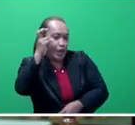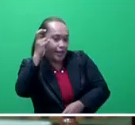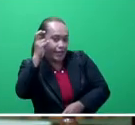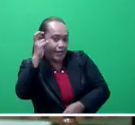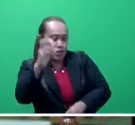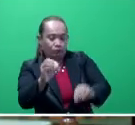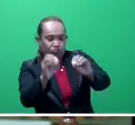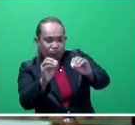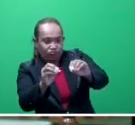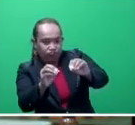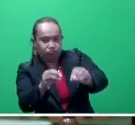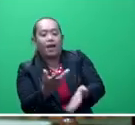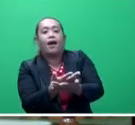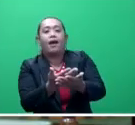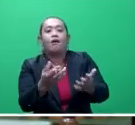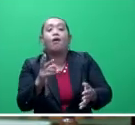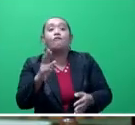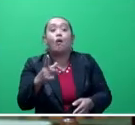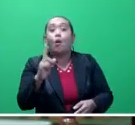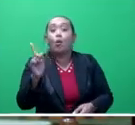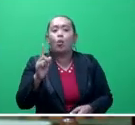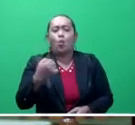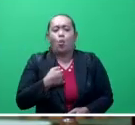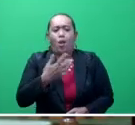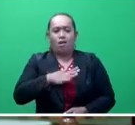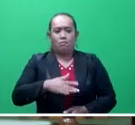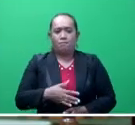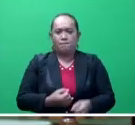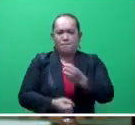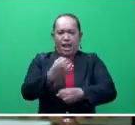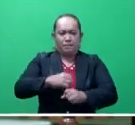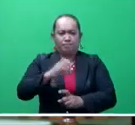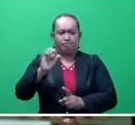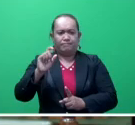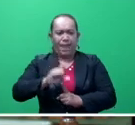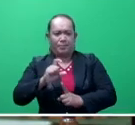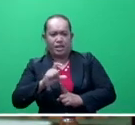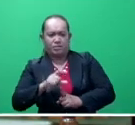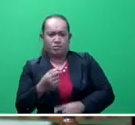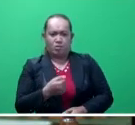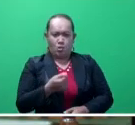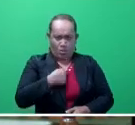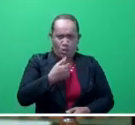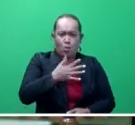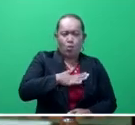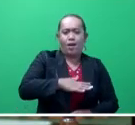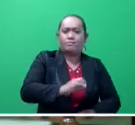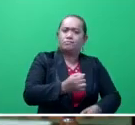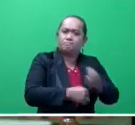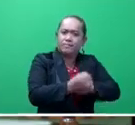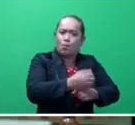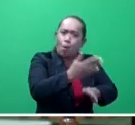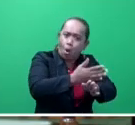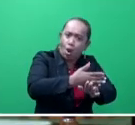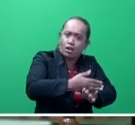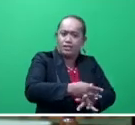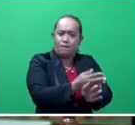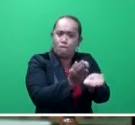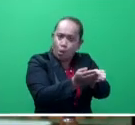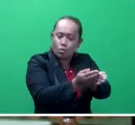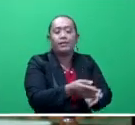those Fijians who wish to become seafarers through an allocation of $100,000. And Mr. Speaker, sir, a total